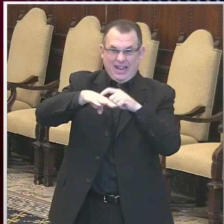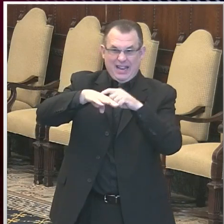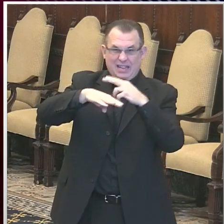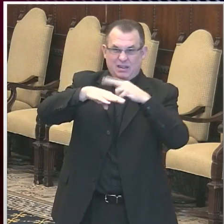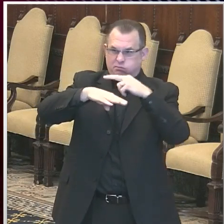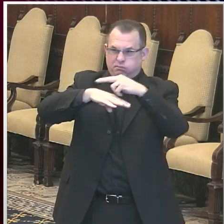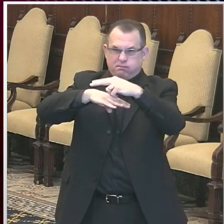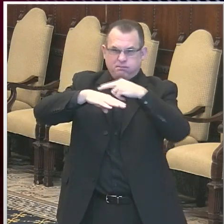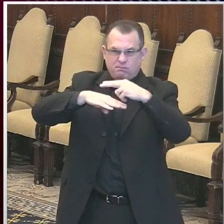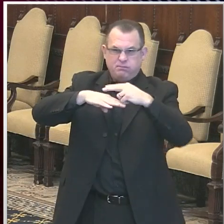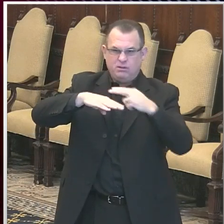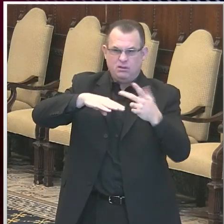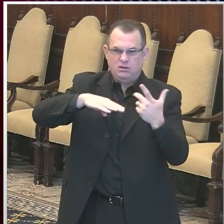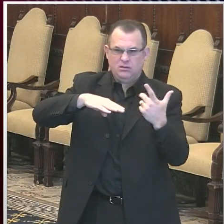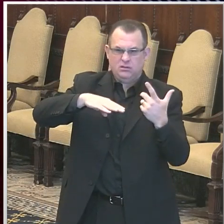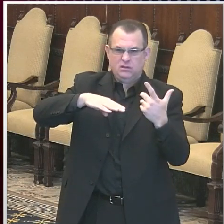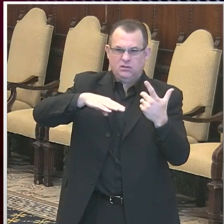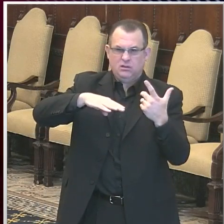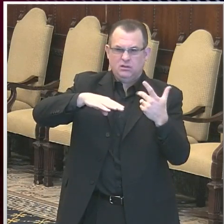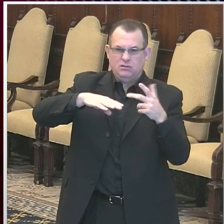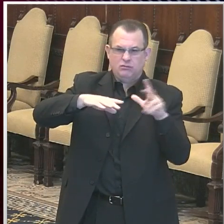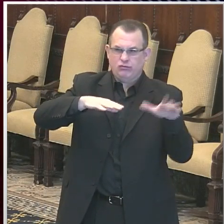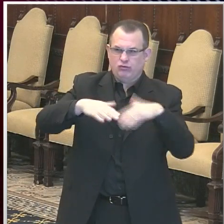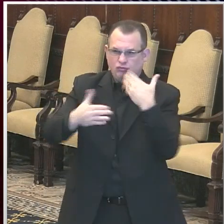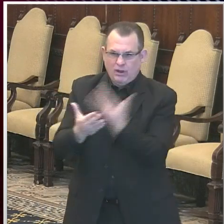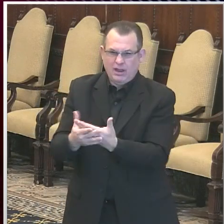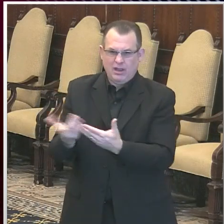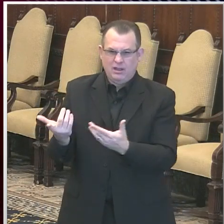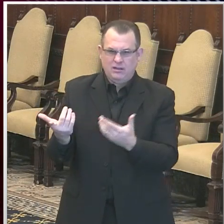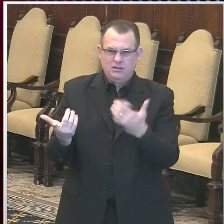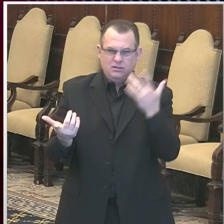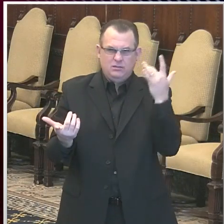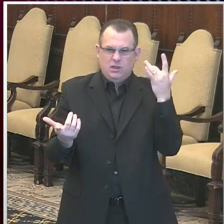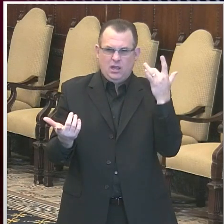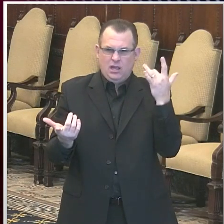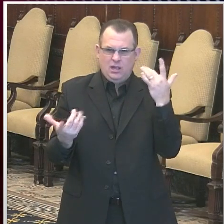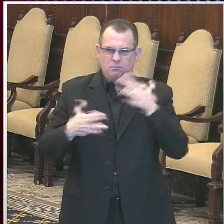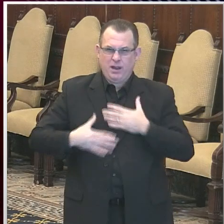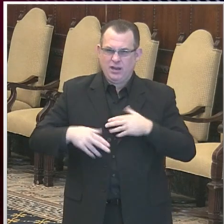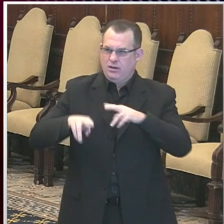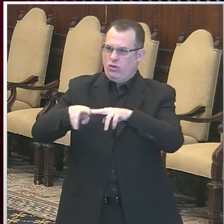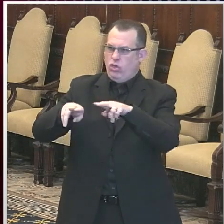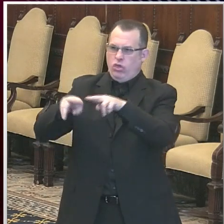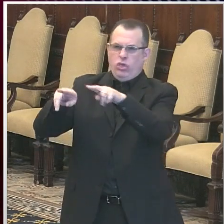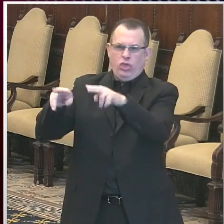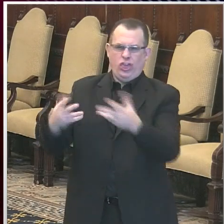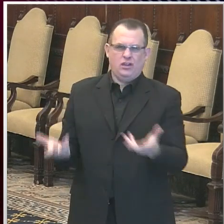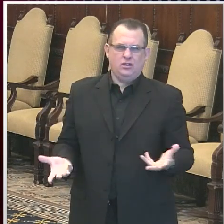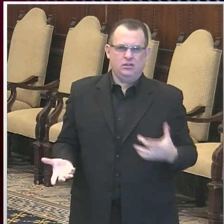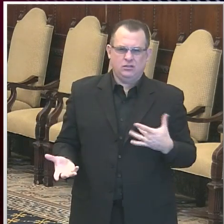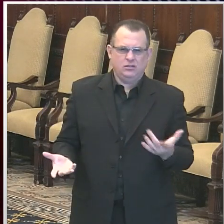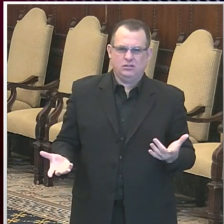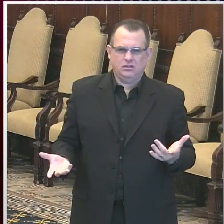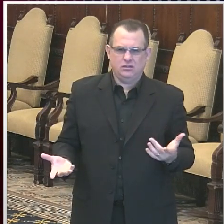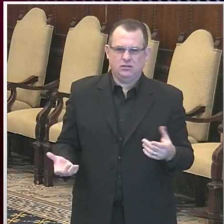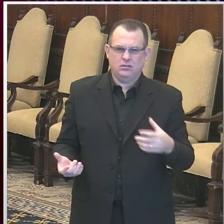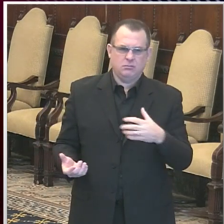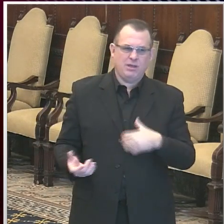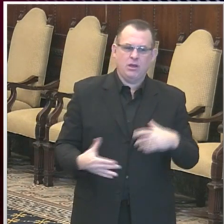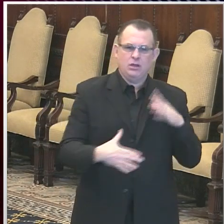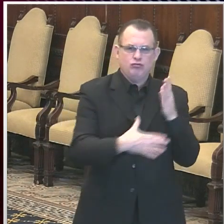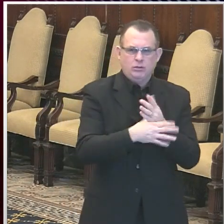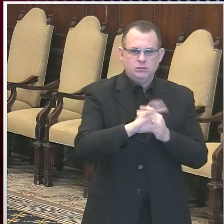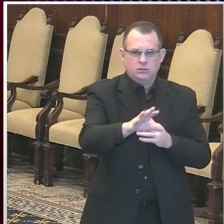And is there an investigation into how and why this occurred? Before Dr. Farley, I just want to say that this is